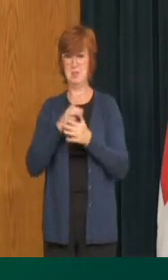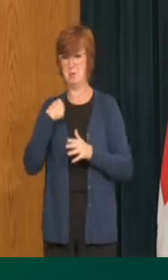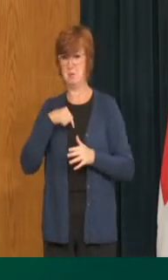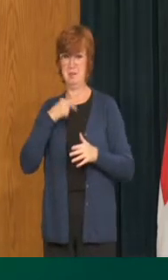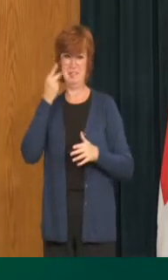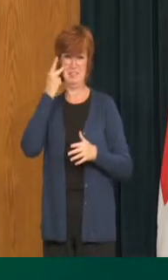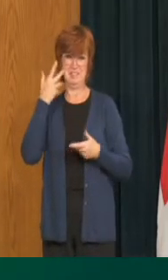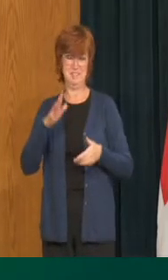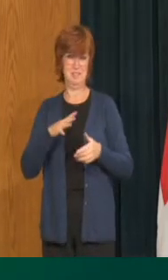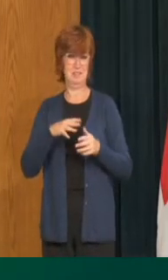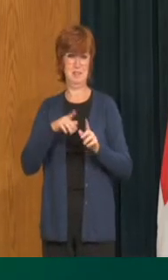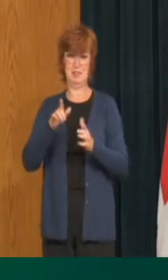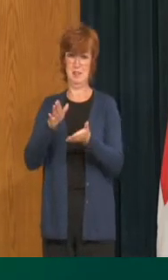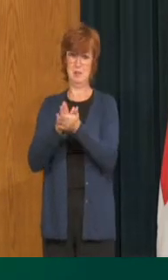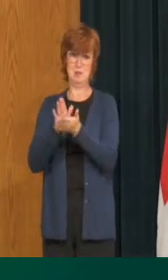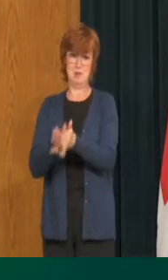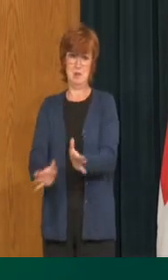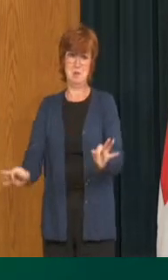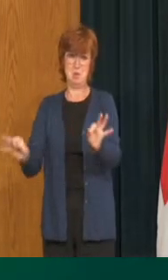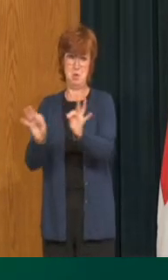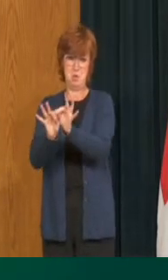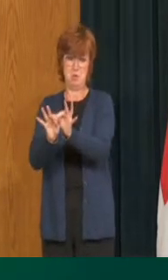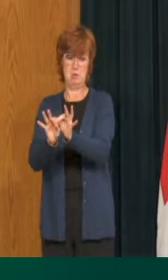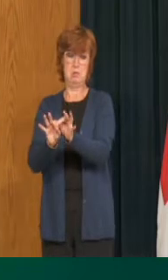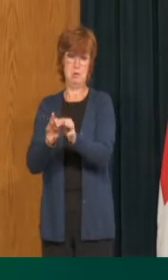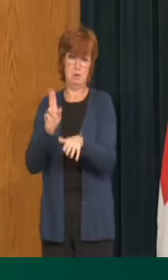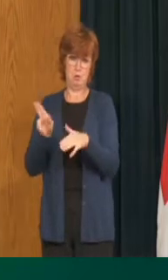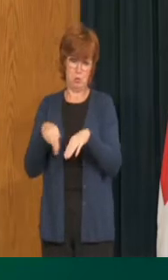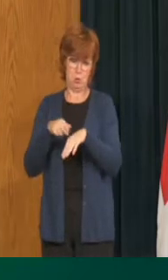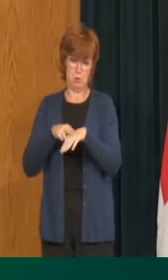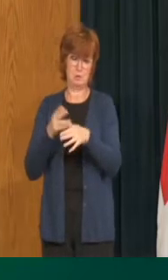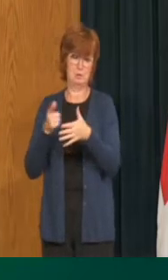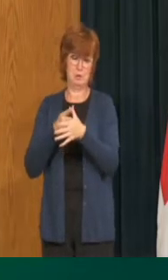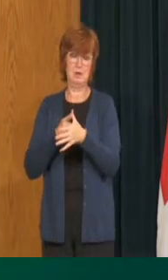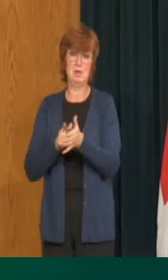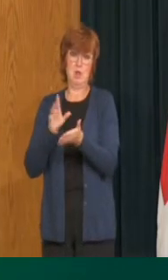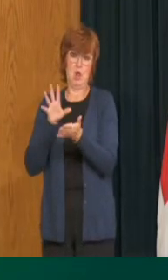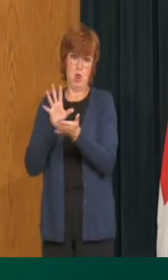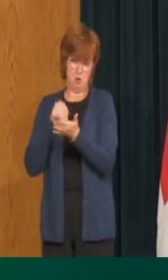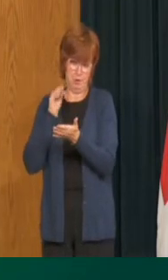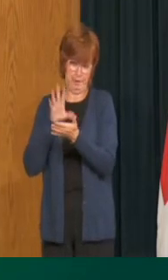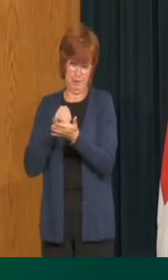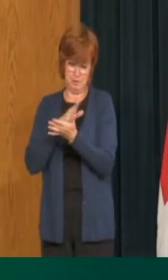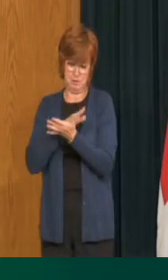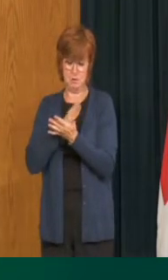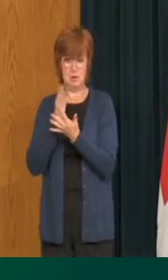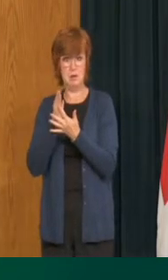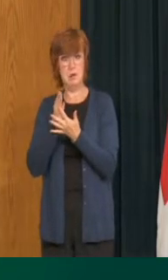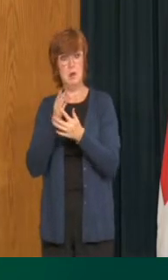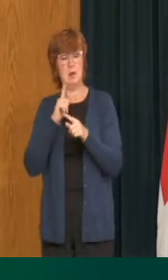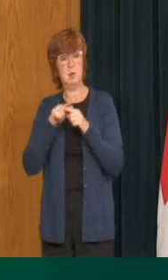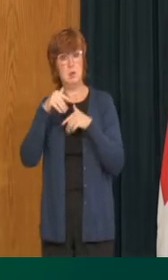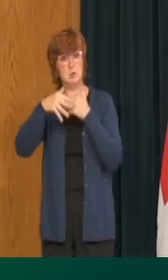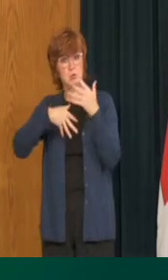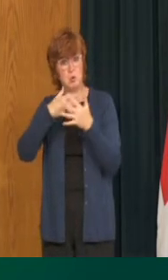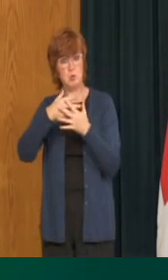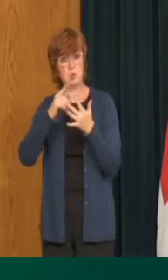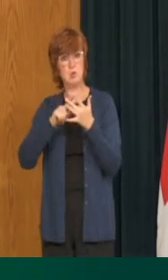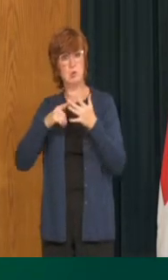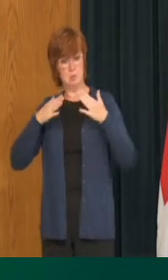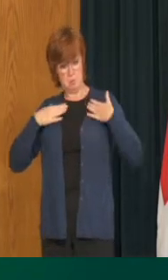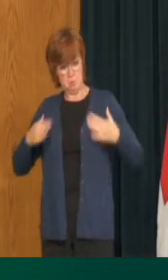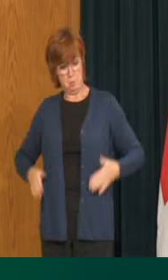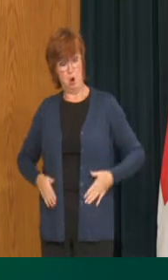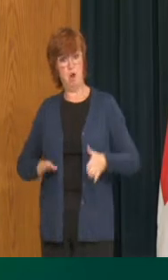have for not just education but physical, mental, and social development. And I think while schools have done a great job to make it